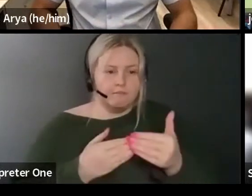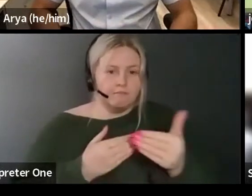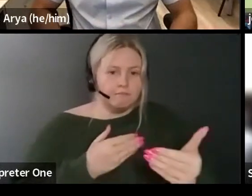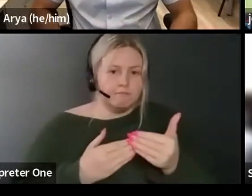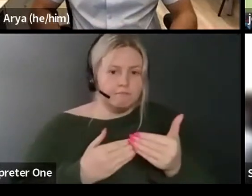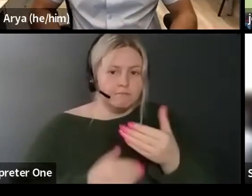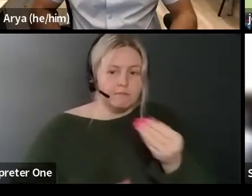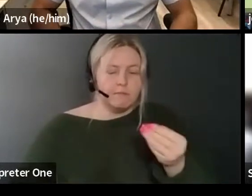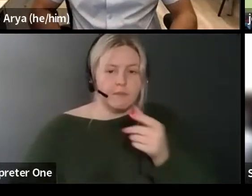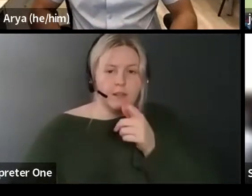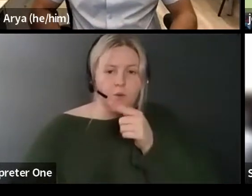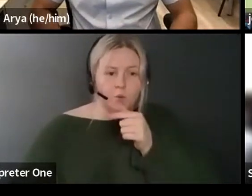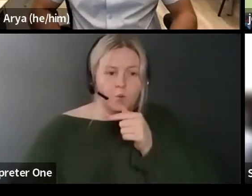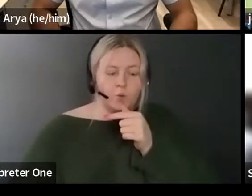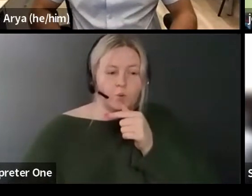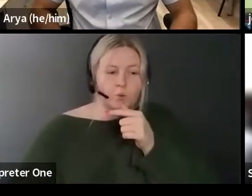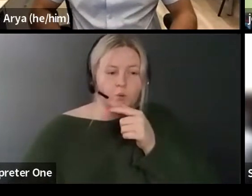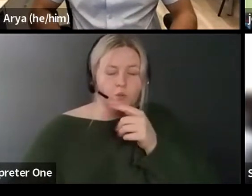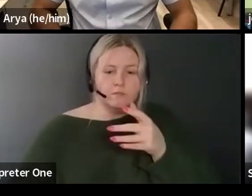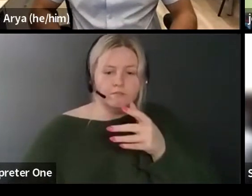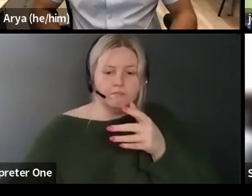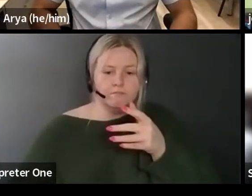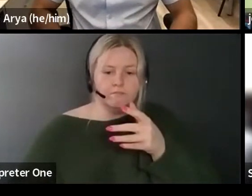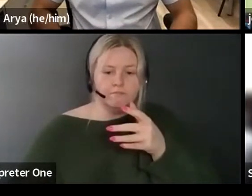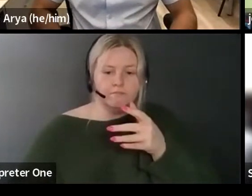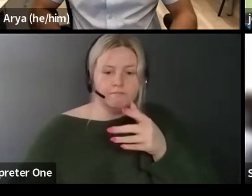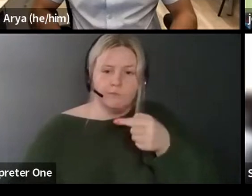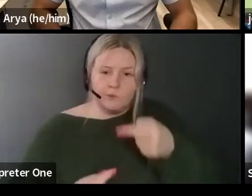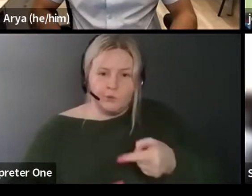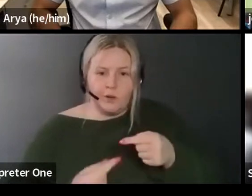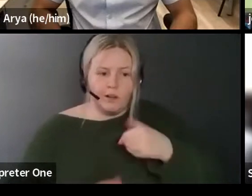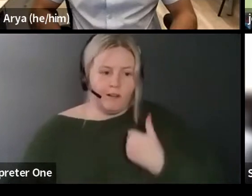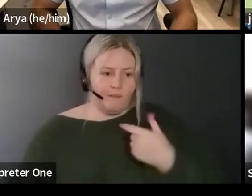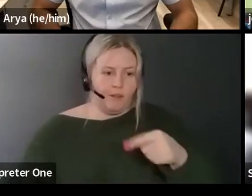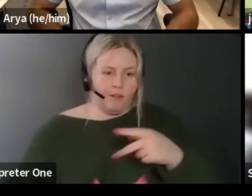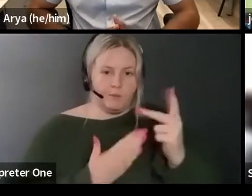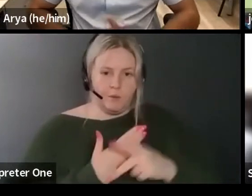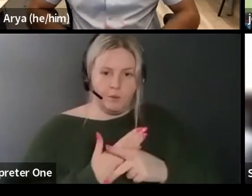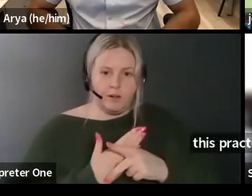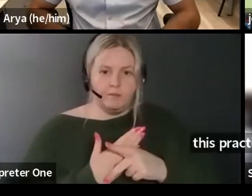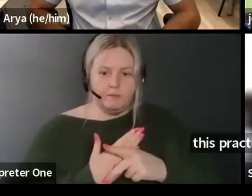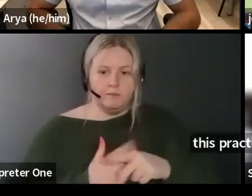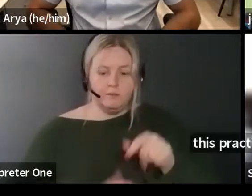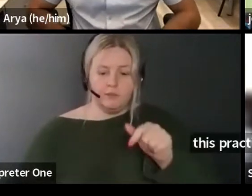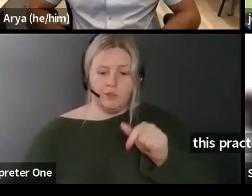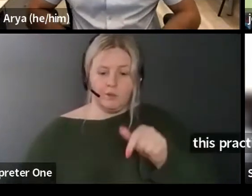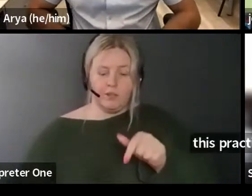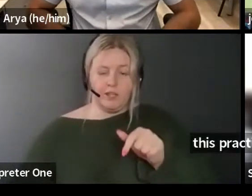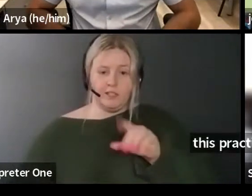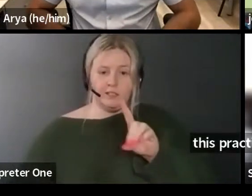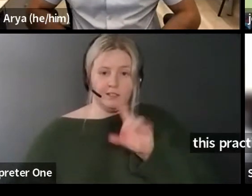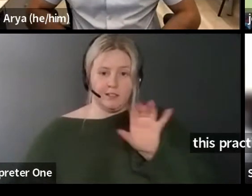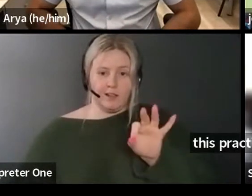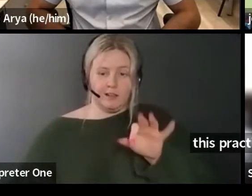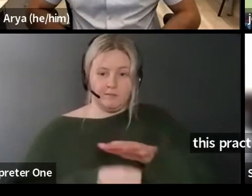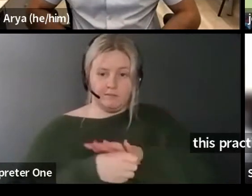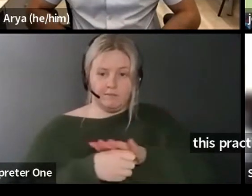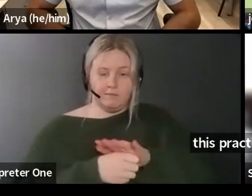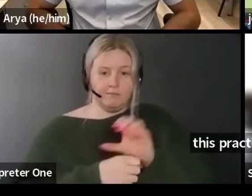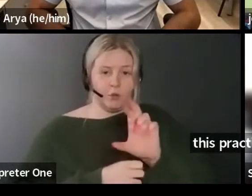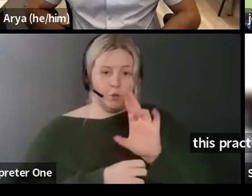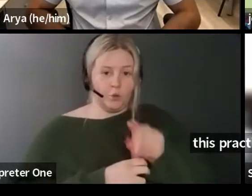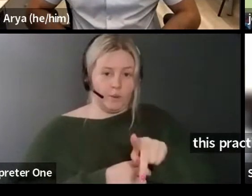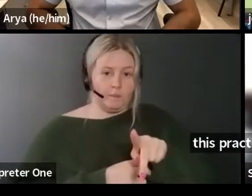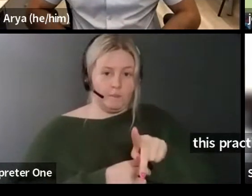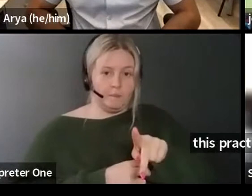the casualties. This is a filibuster space. It's a crypt space. It